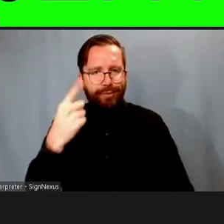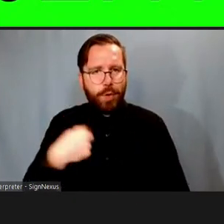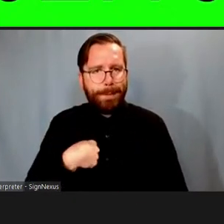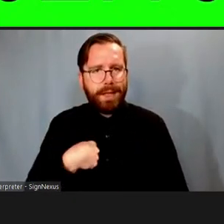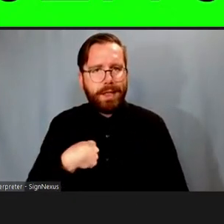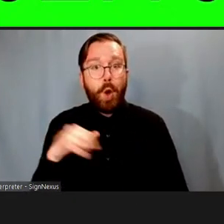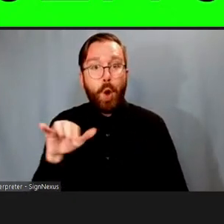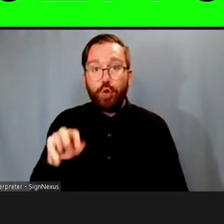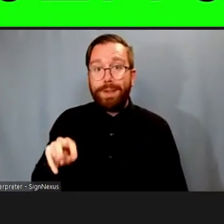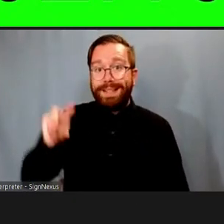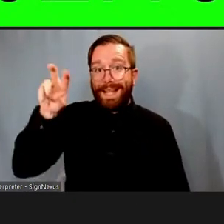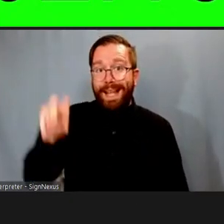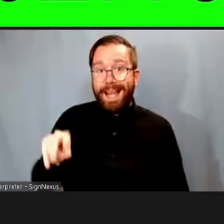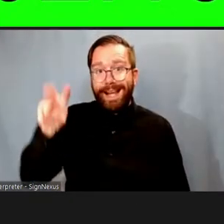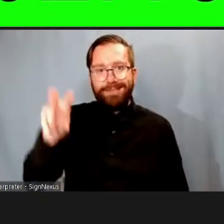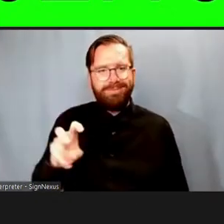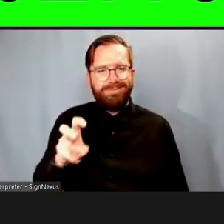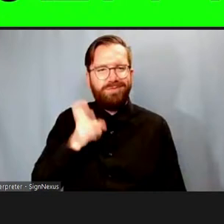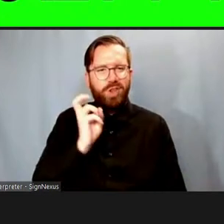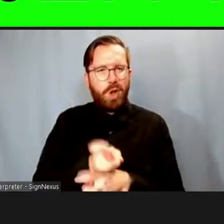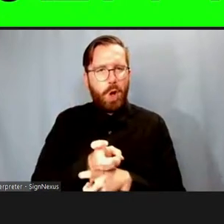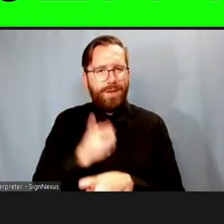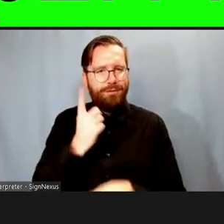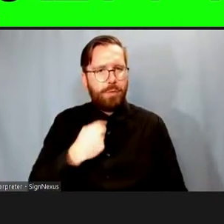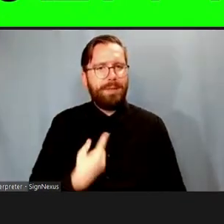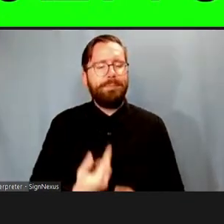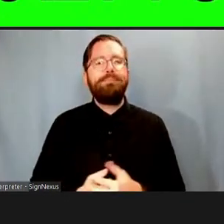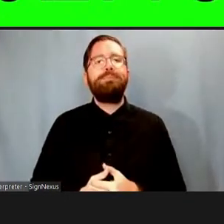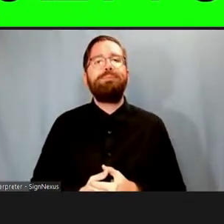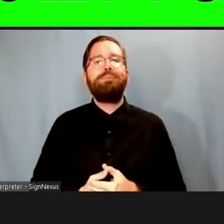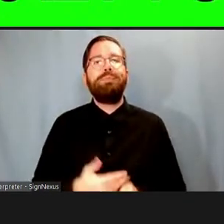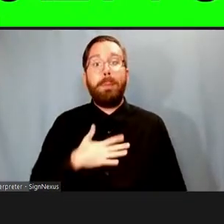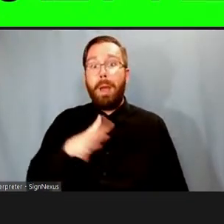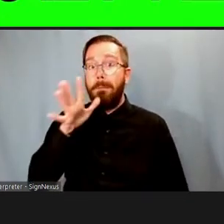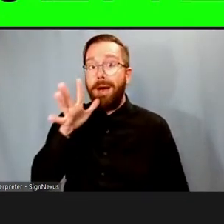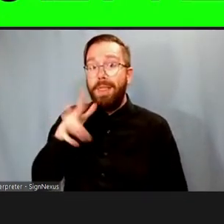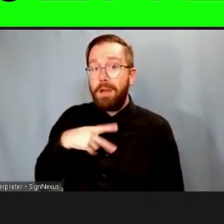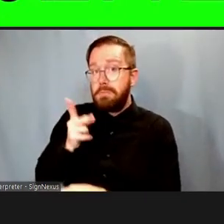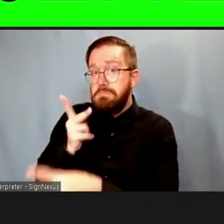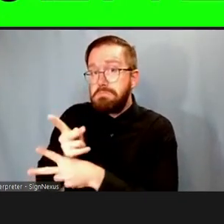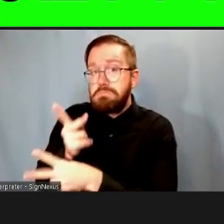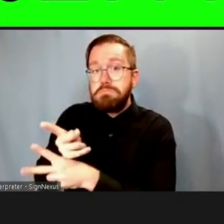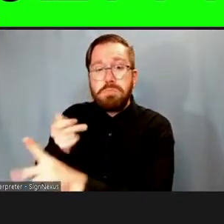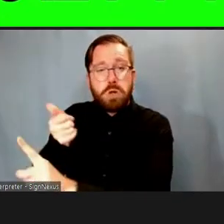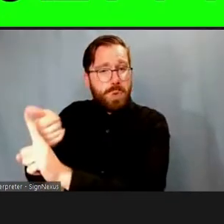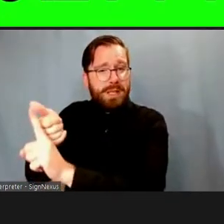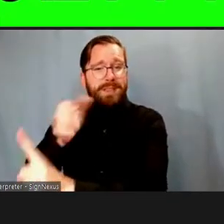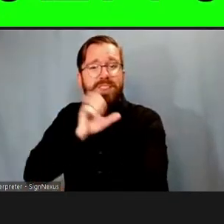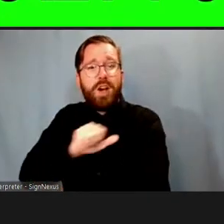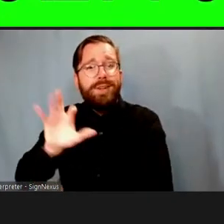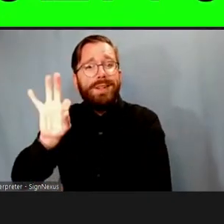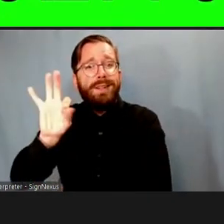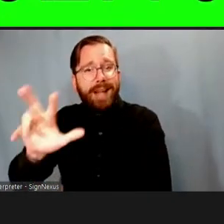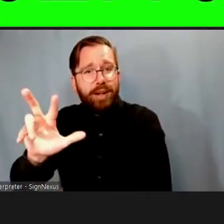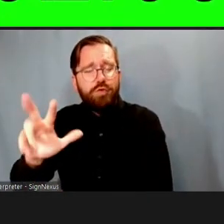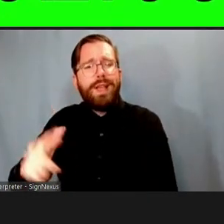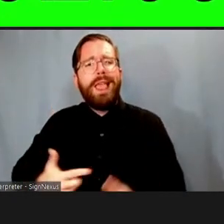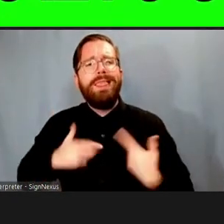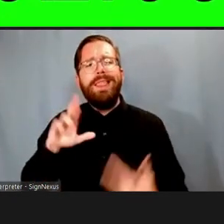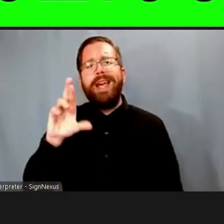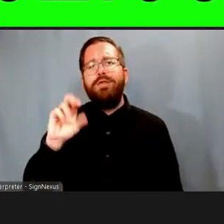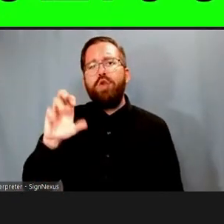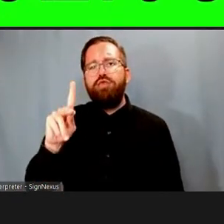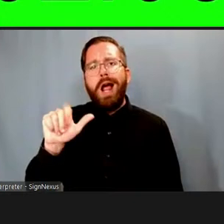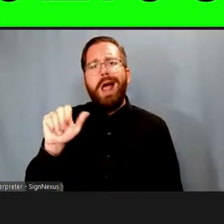i take care of my mother as she is 93 who lives in rockland county so i